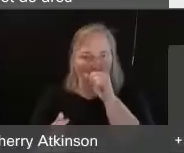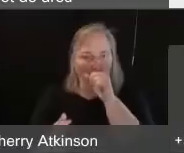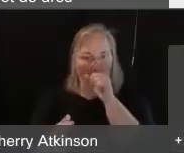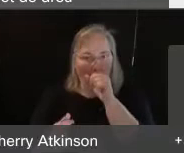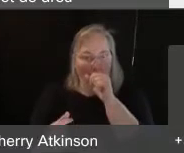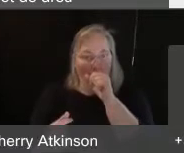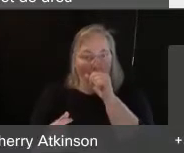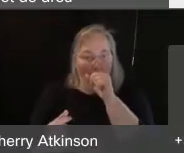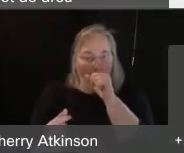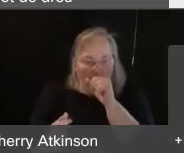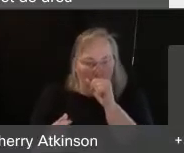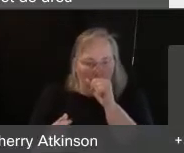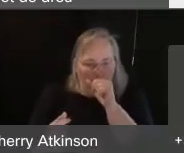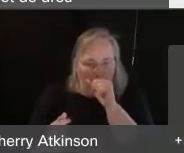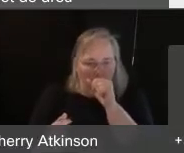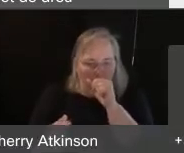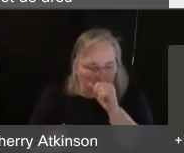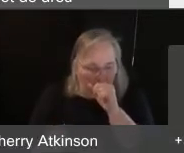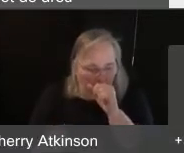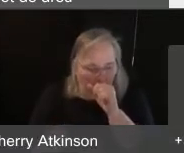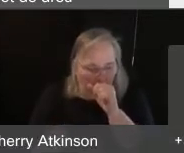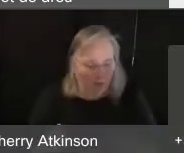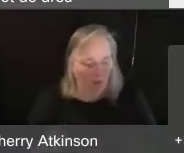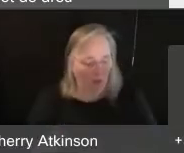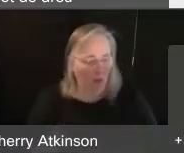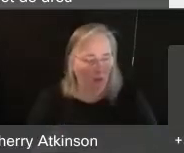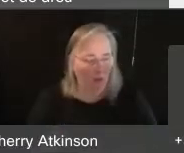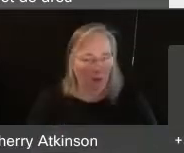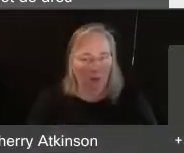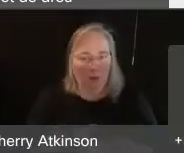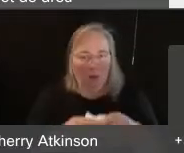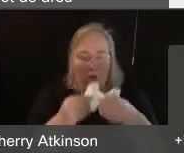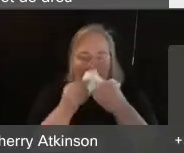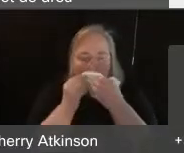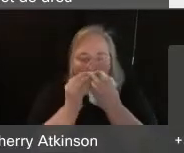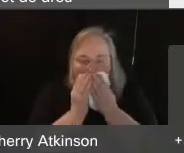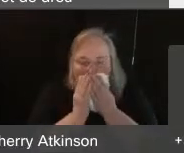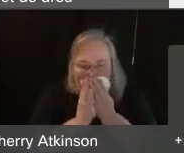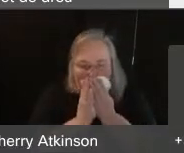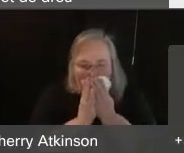add? And go right ahead.